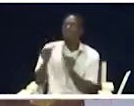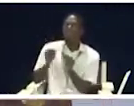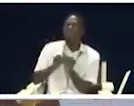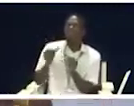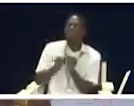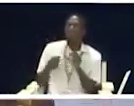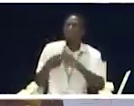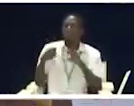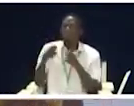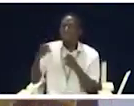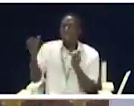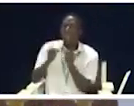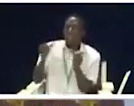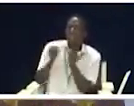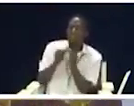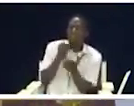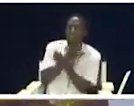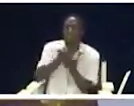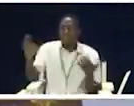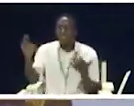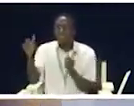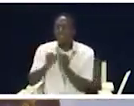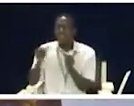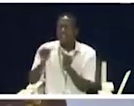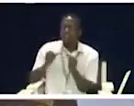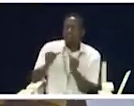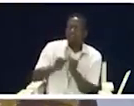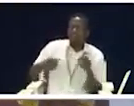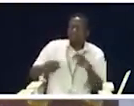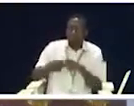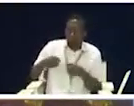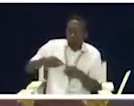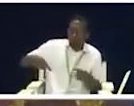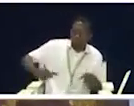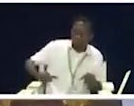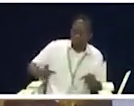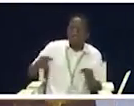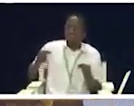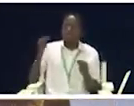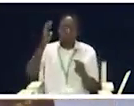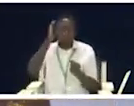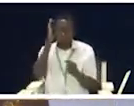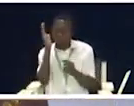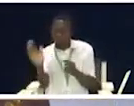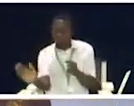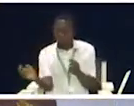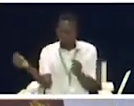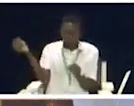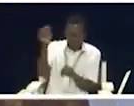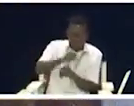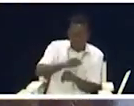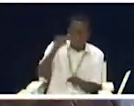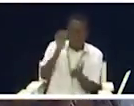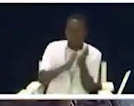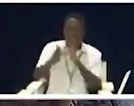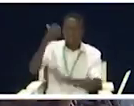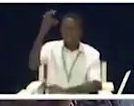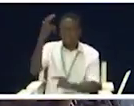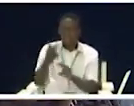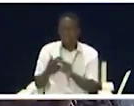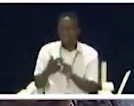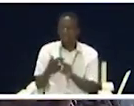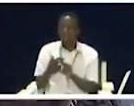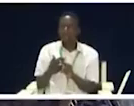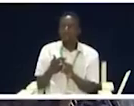every failure, every cancer, every Boko Haram will bow in the name of Jesus.